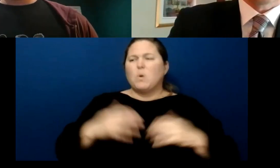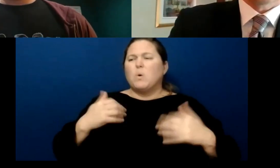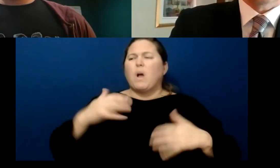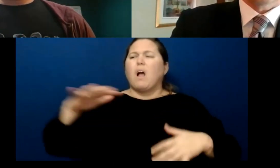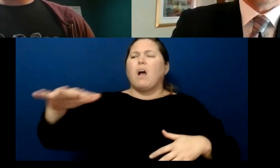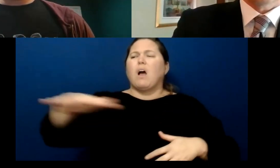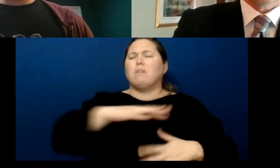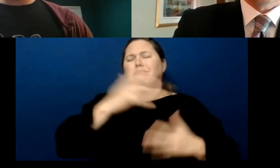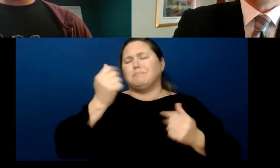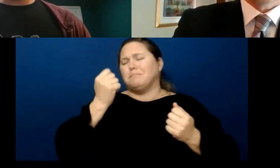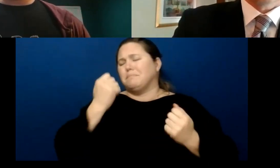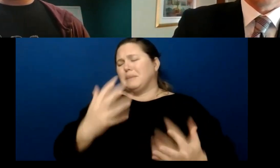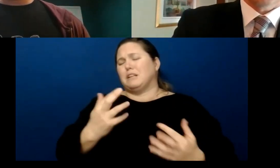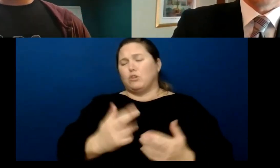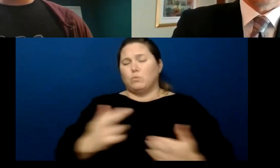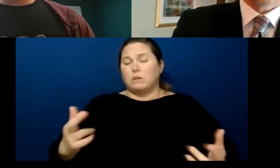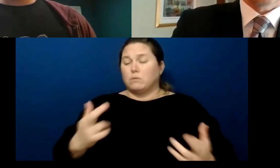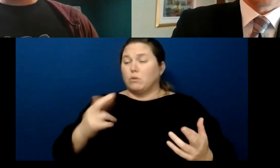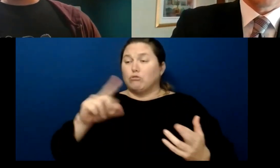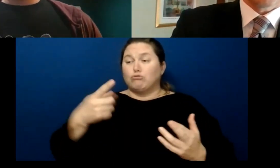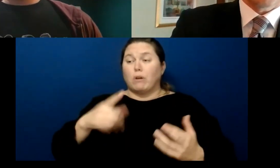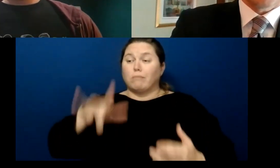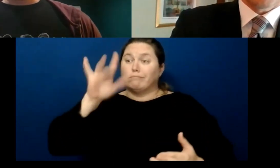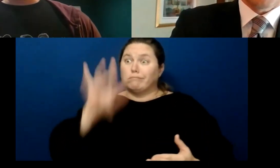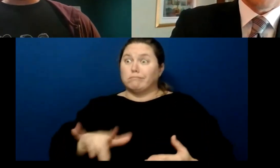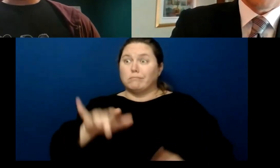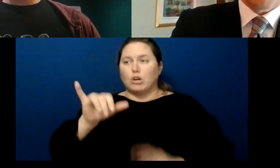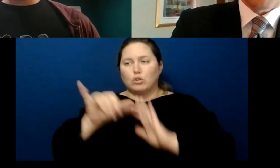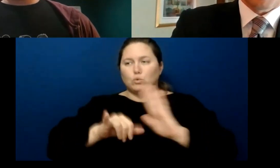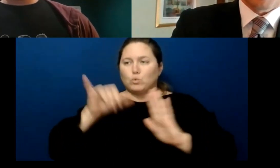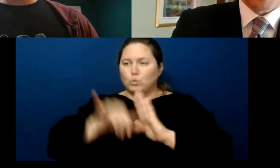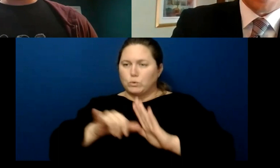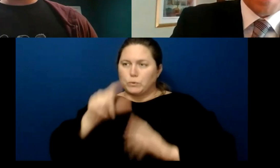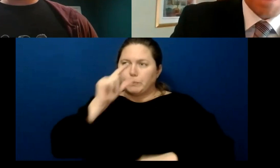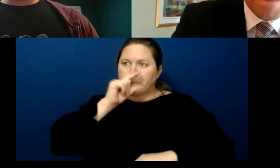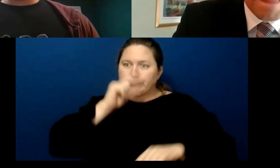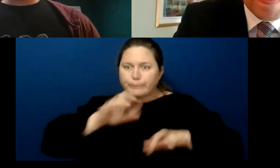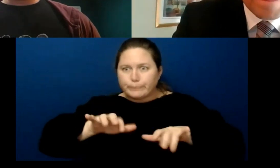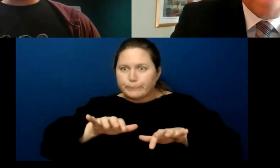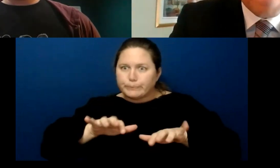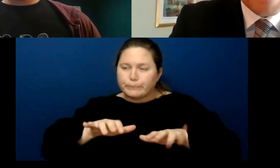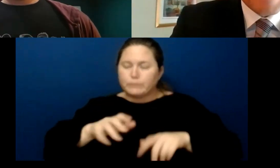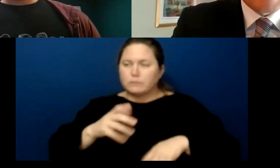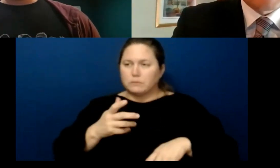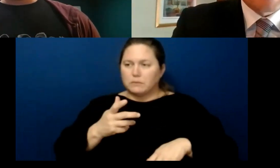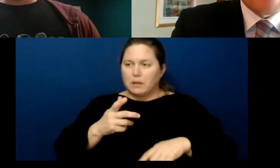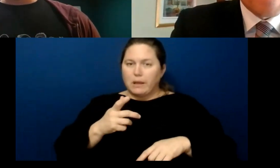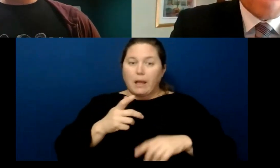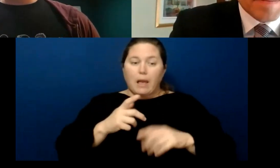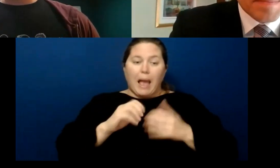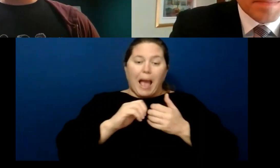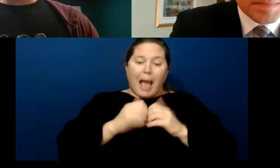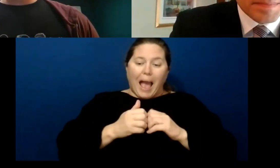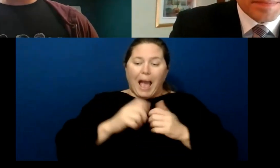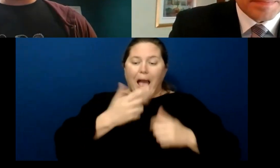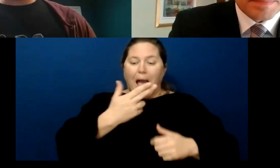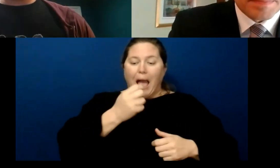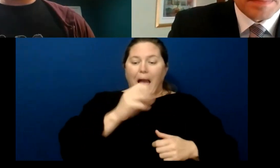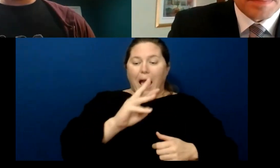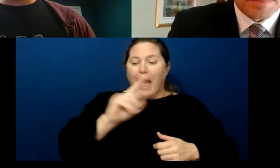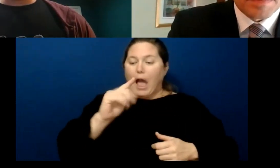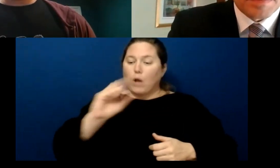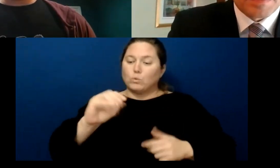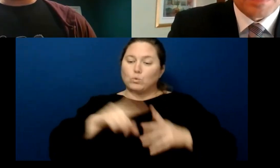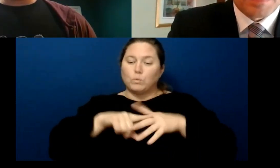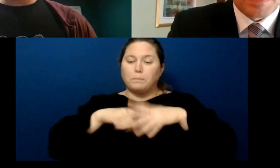So if you hop on YouTube and just start searching for a how-to beginner video game, just phrases like